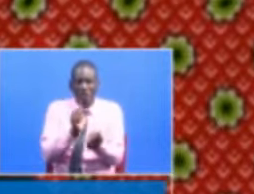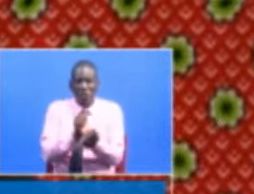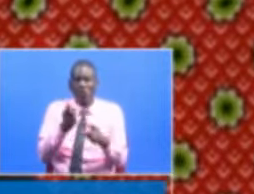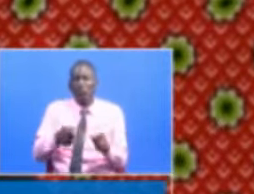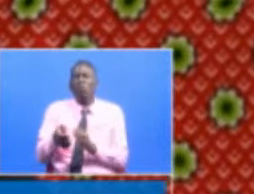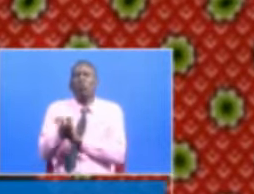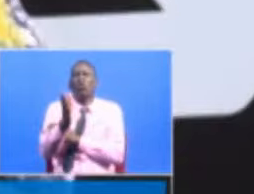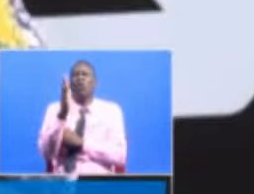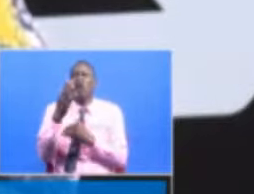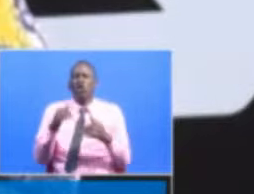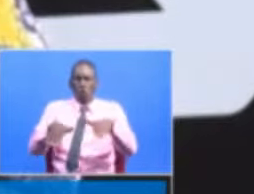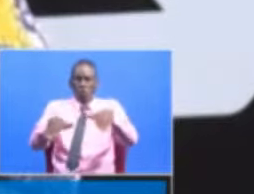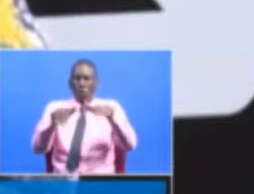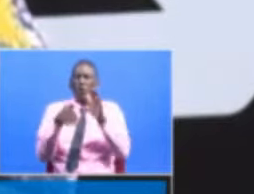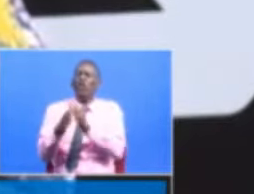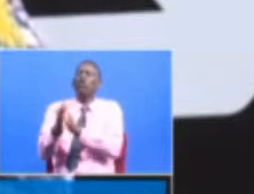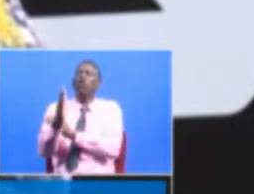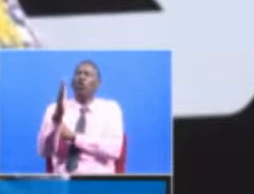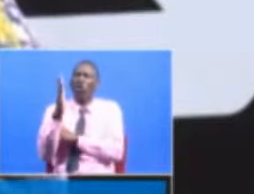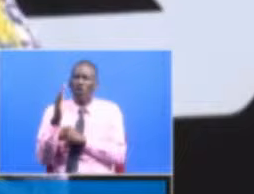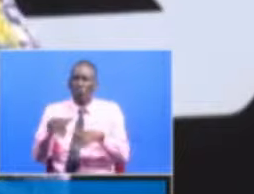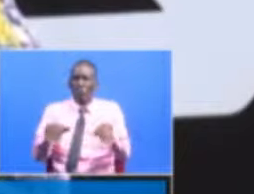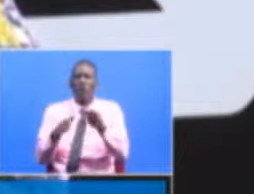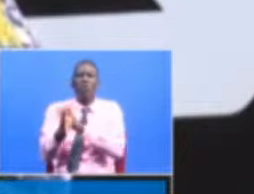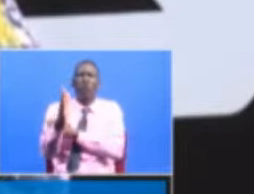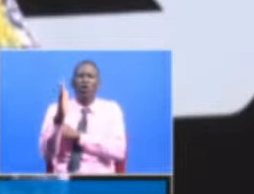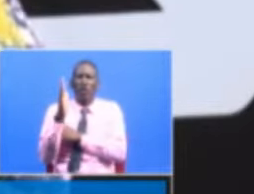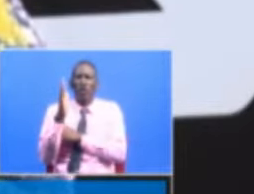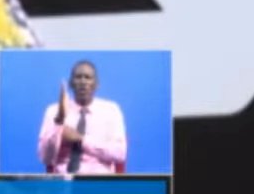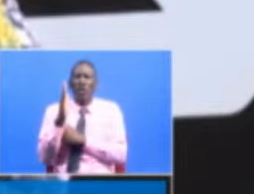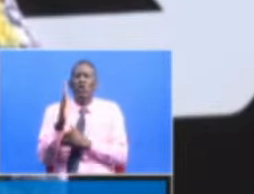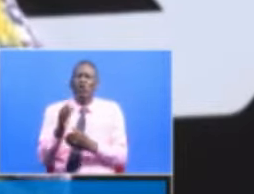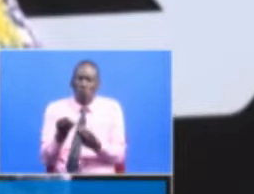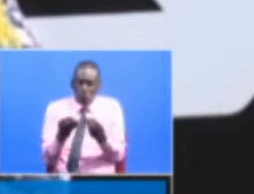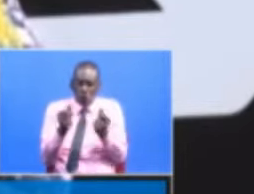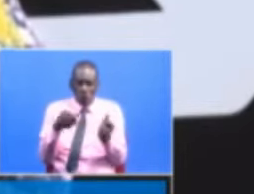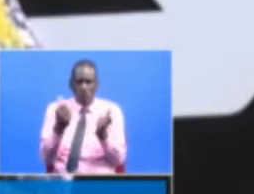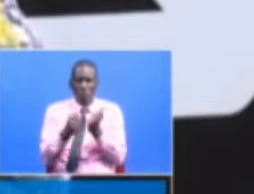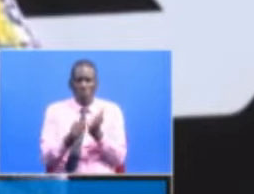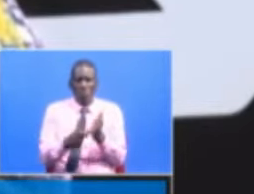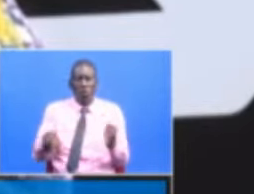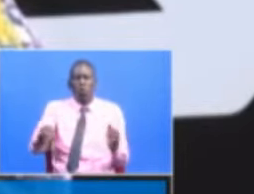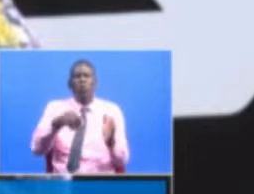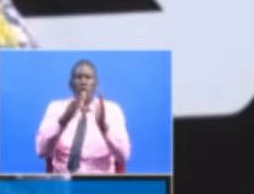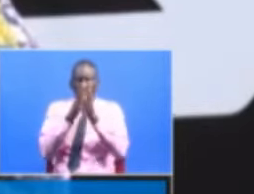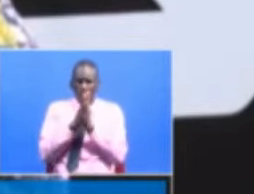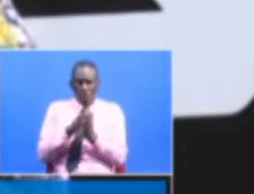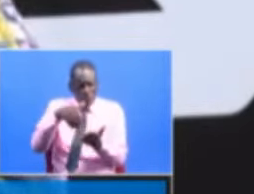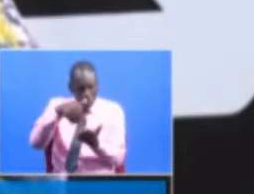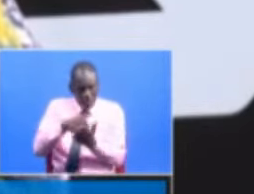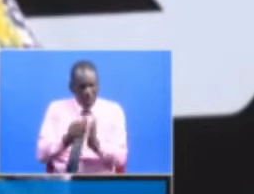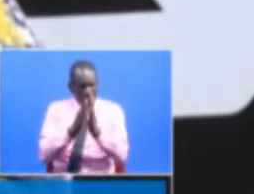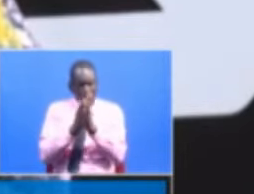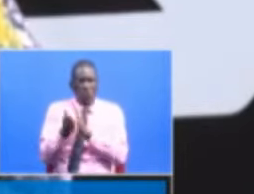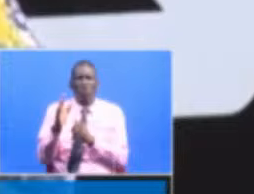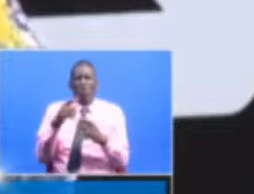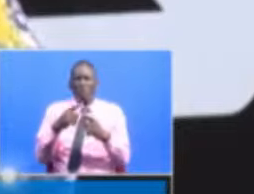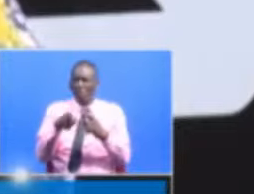We'll be waiting for God to get it away from us, or we just pray, we kneel down and pray to God. But that is